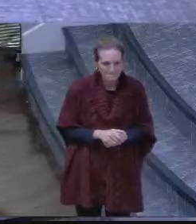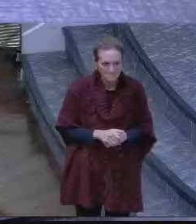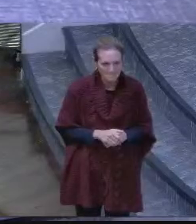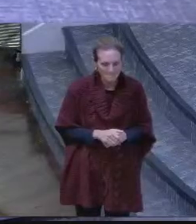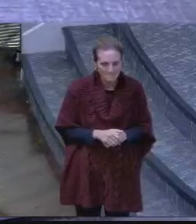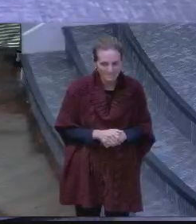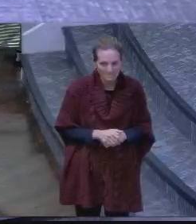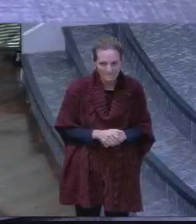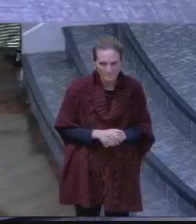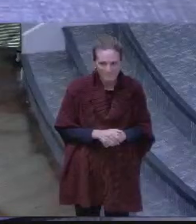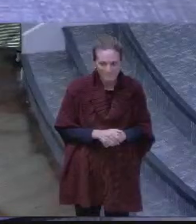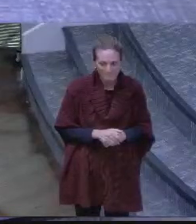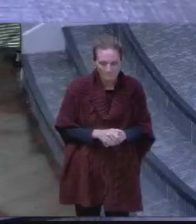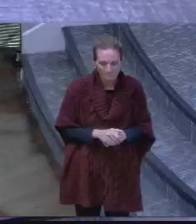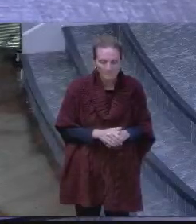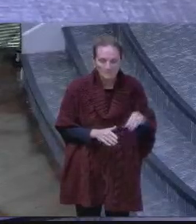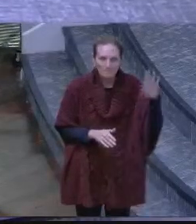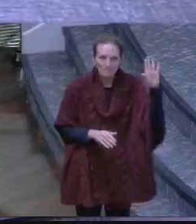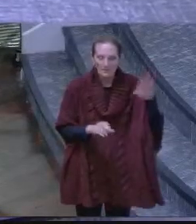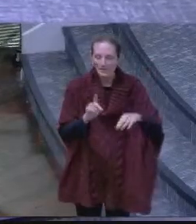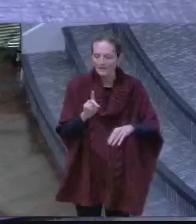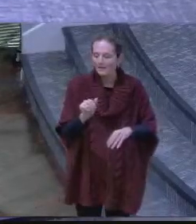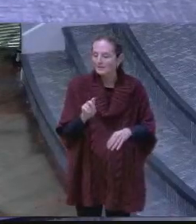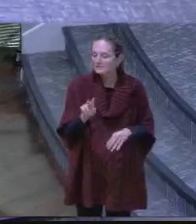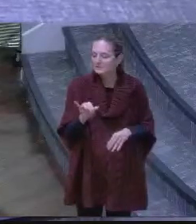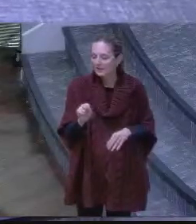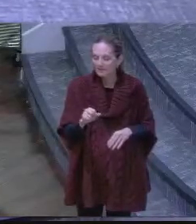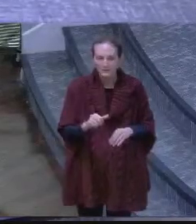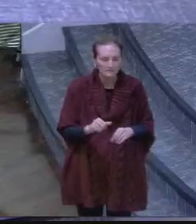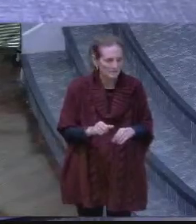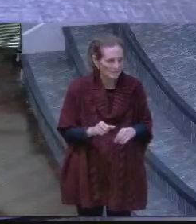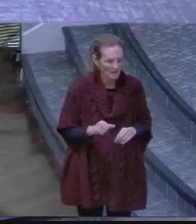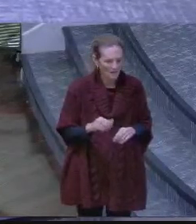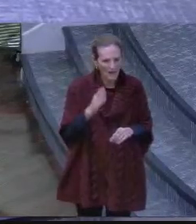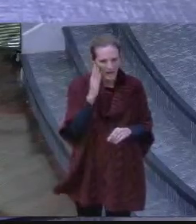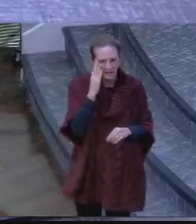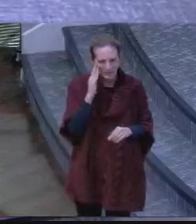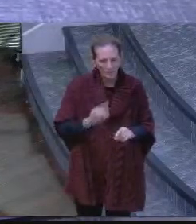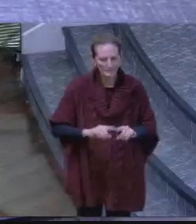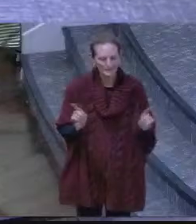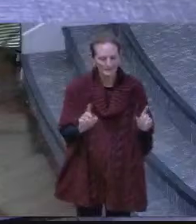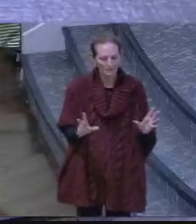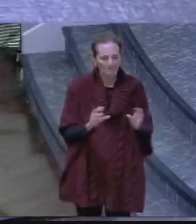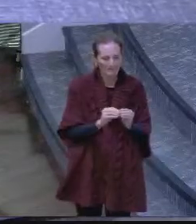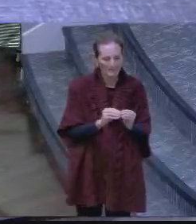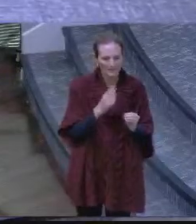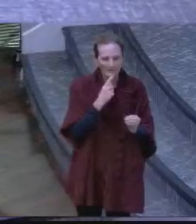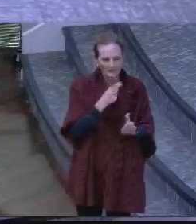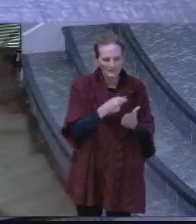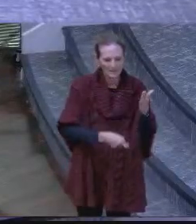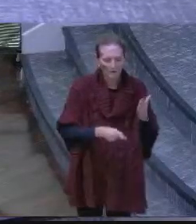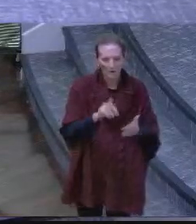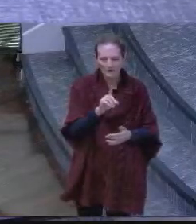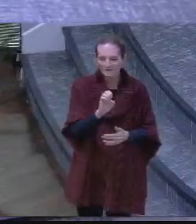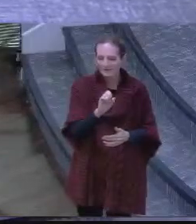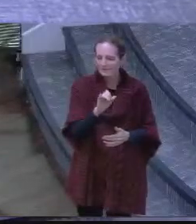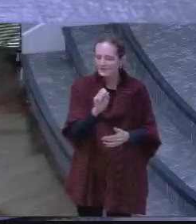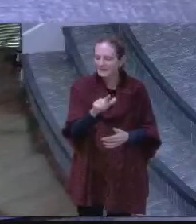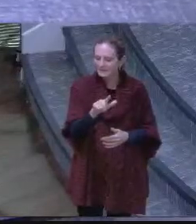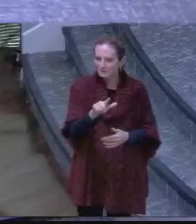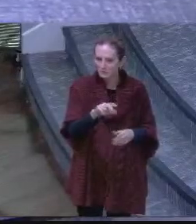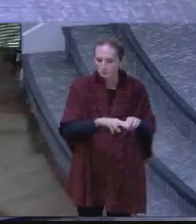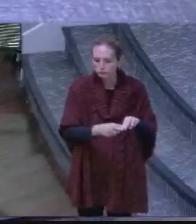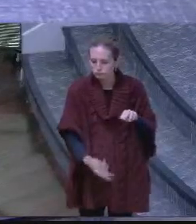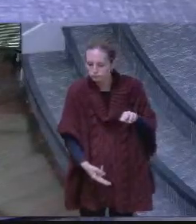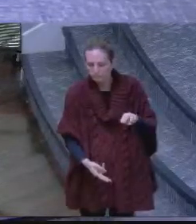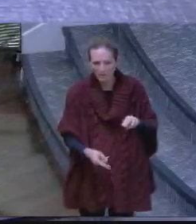Question? Ms. Davis? Yes, I learned in another meeting that the cost of diesel had gone down. Where do we stand